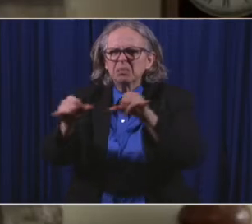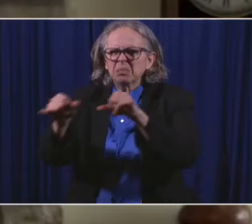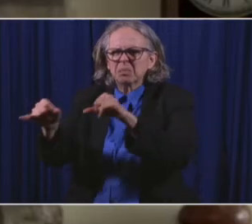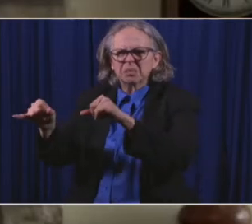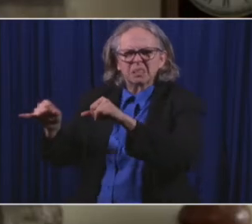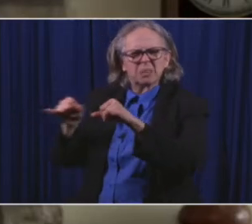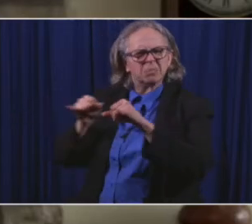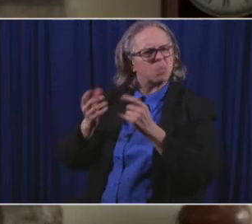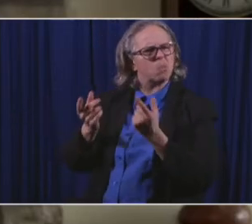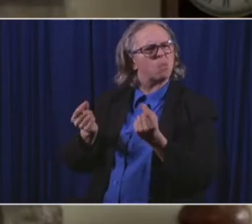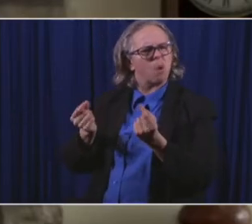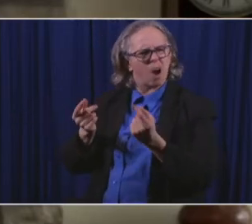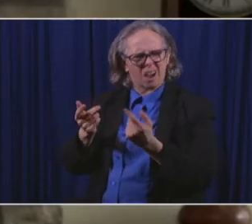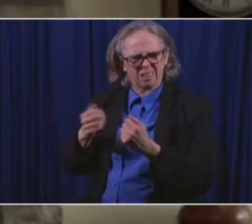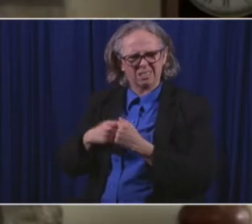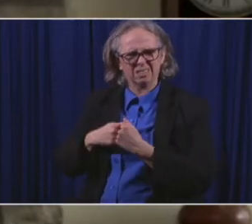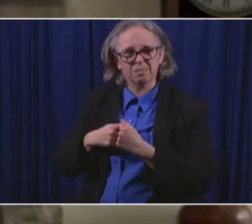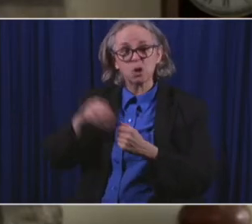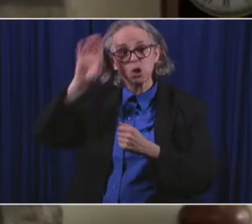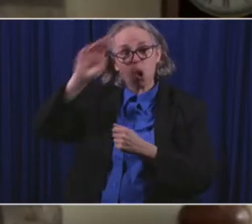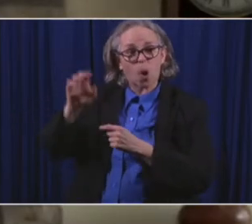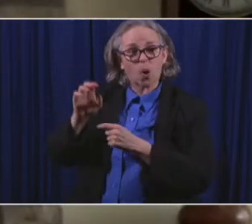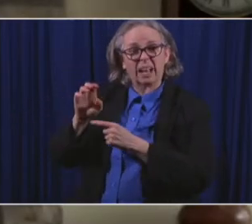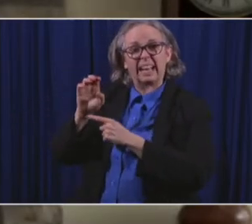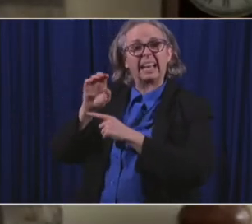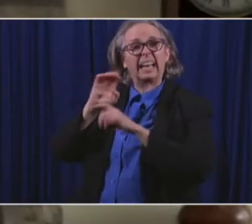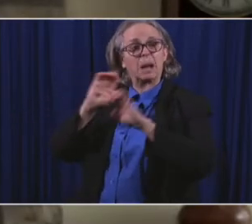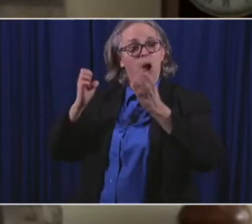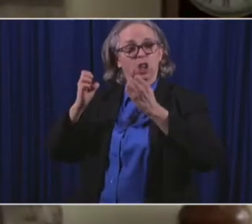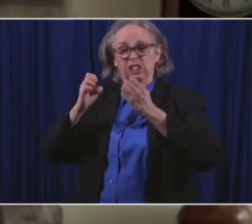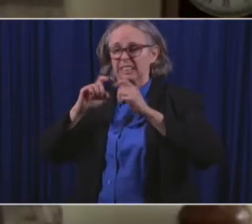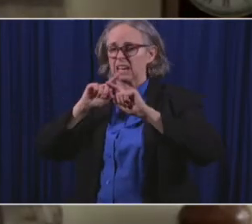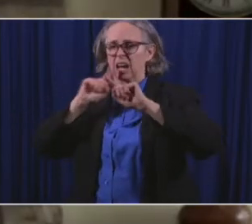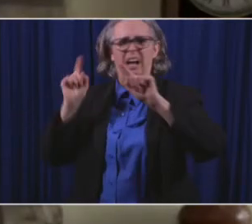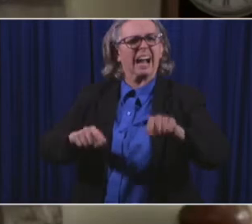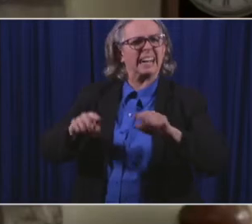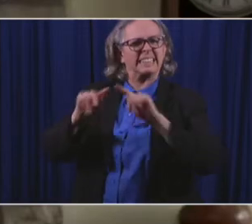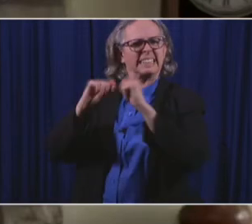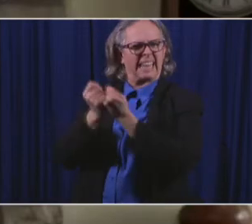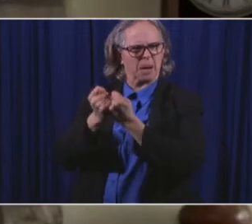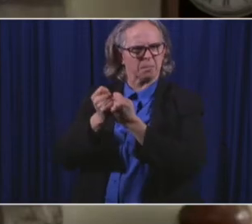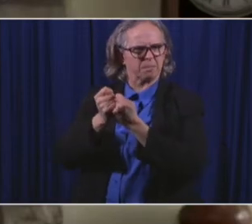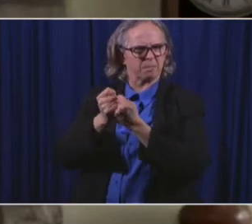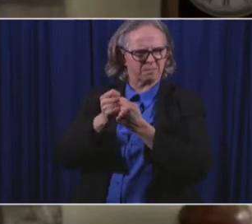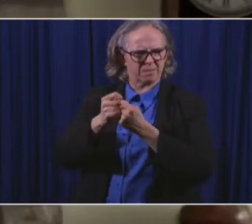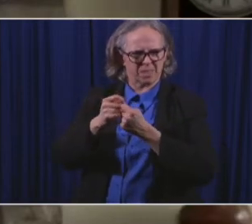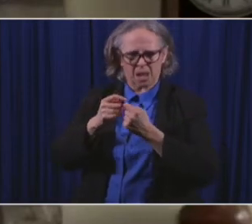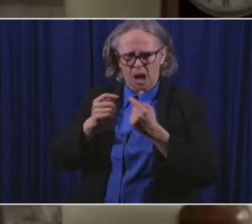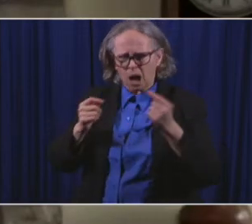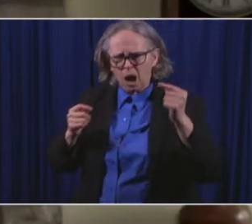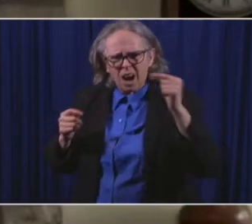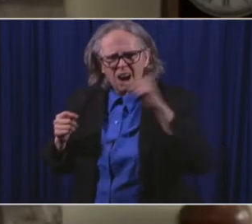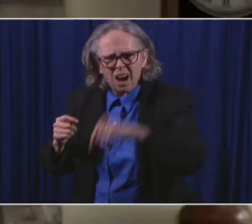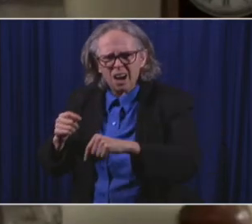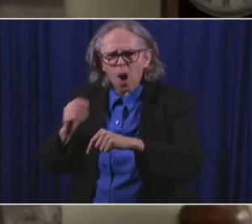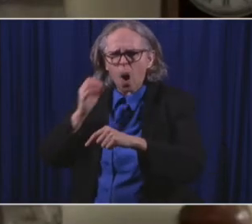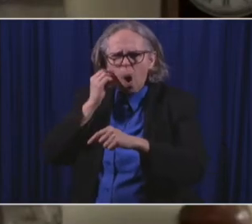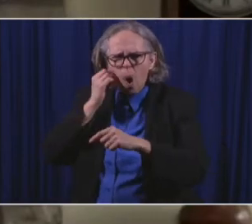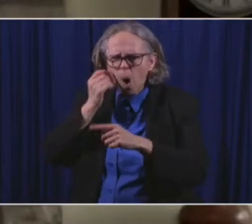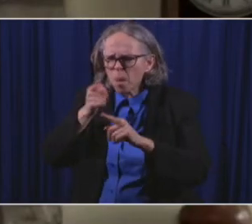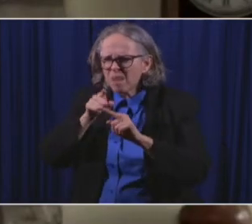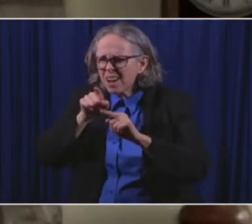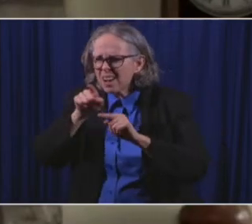emergency response team come and get somebody at their home, and they're already in